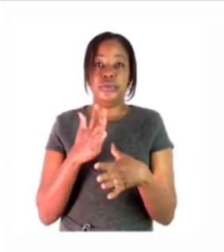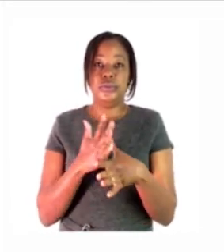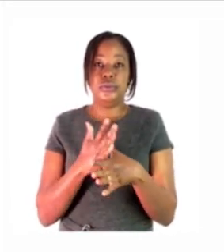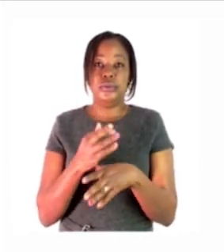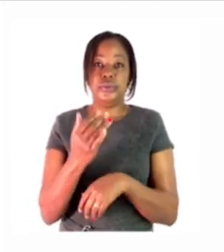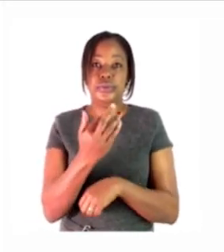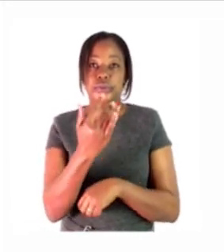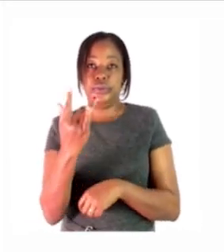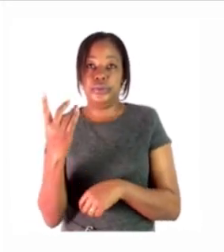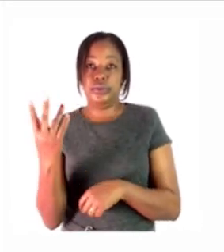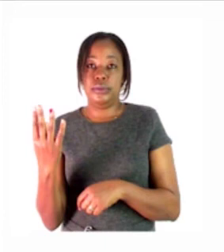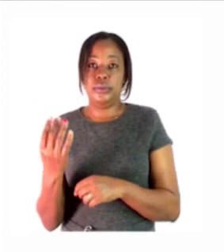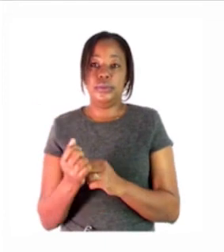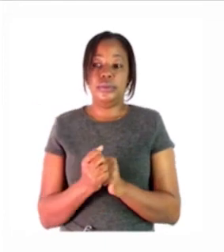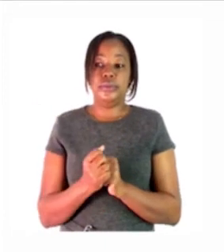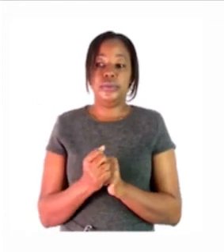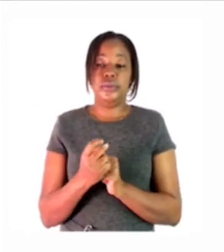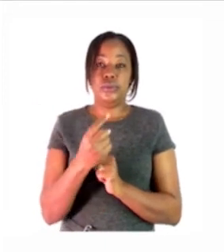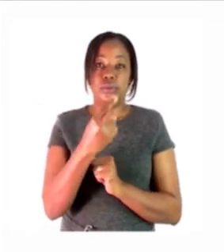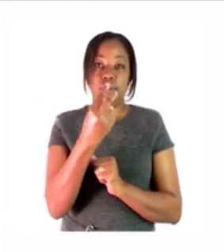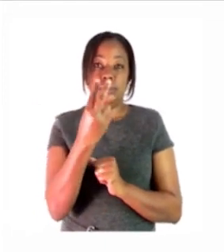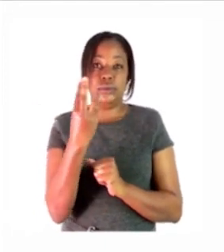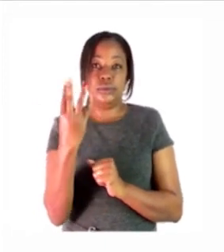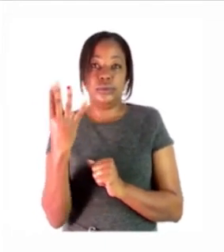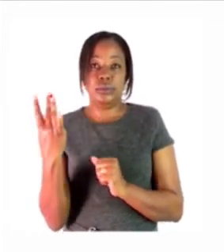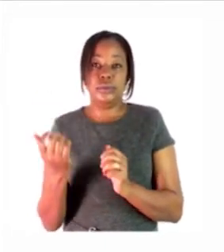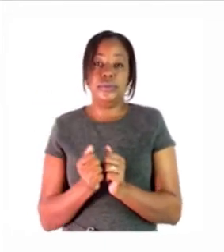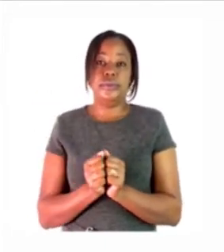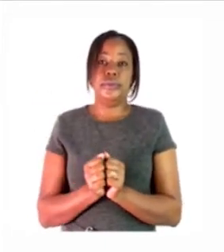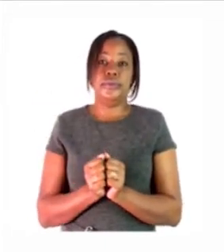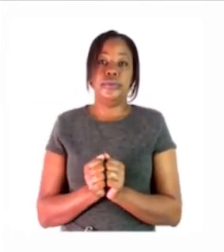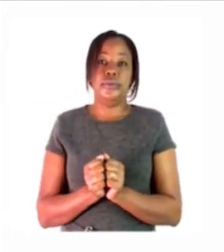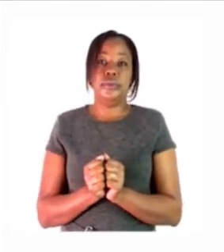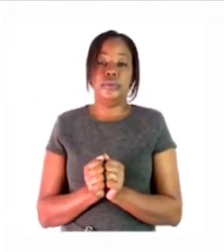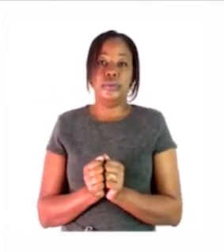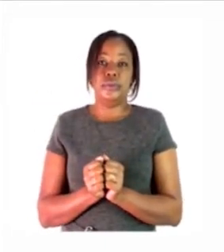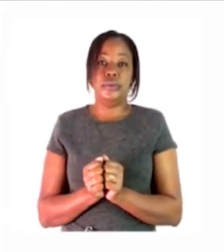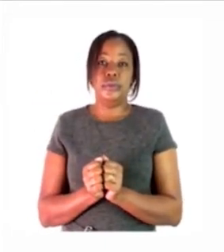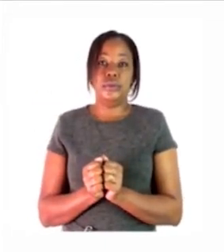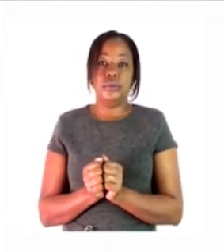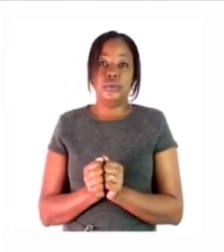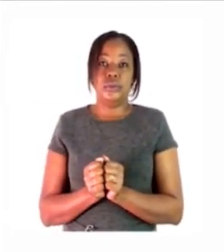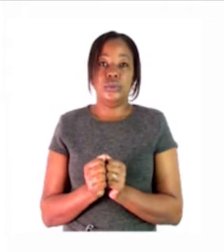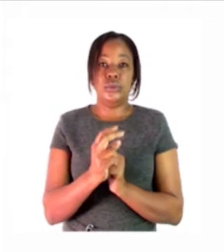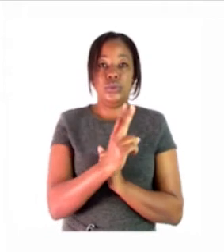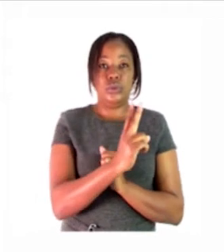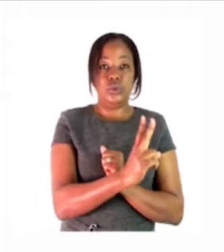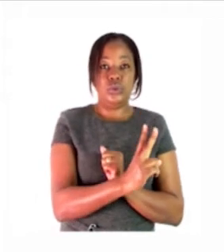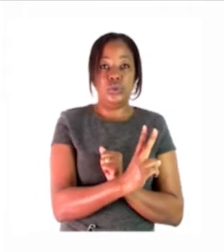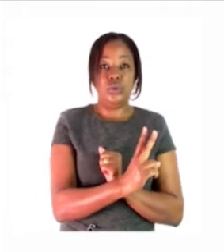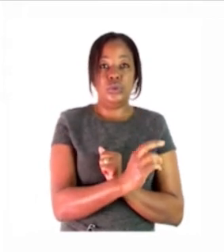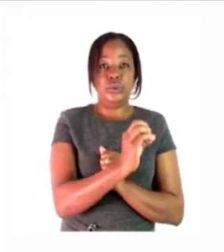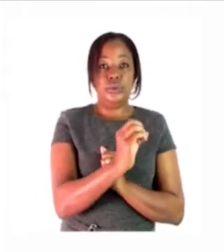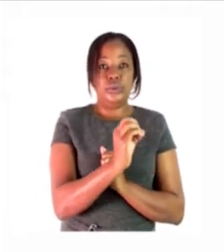count. The first exercise there is just about counting. We are going to count today from 200 up